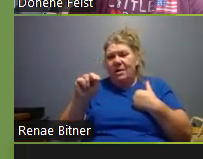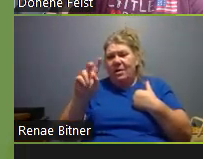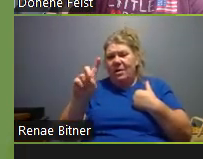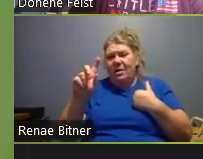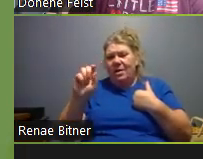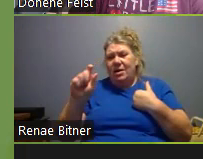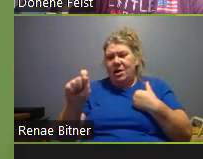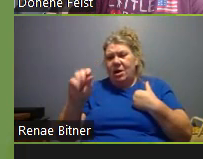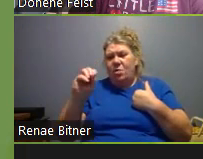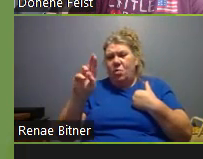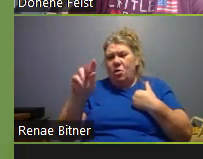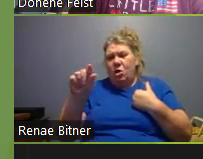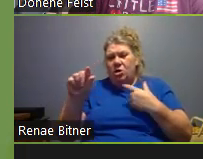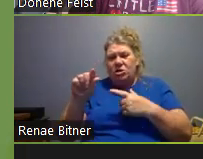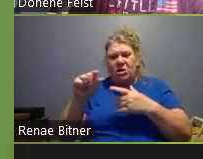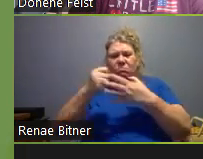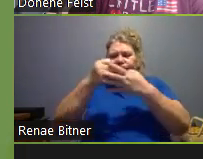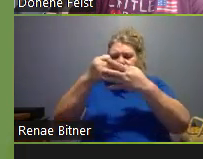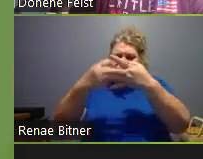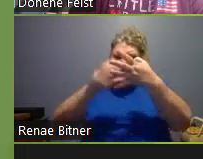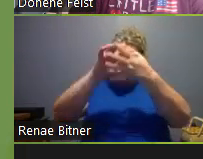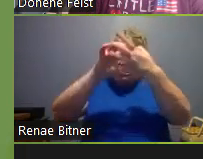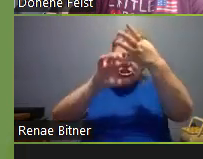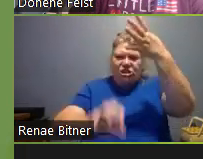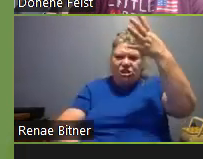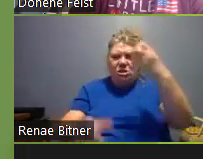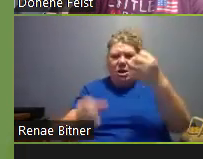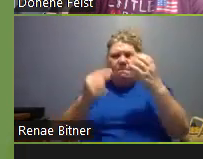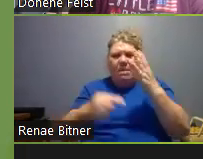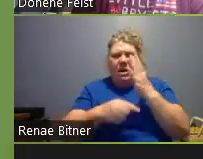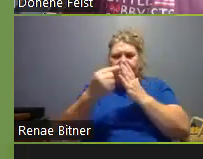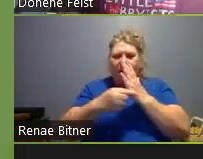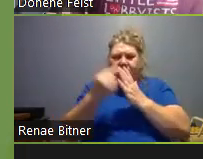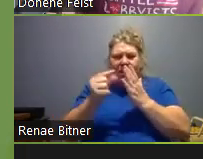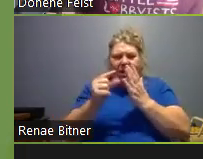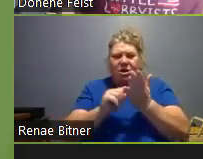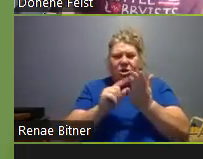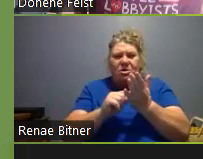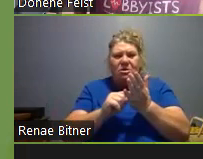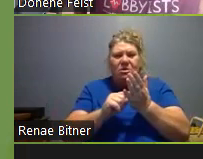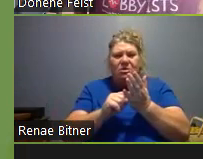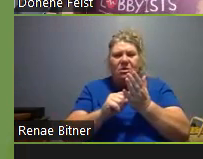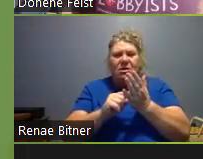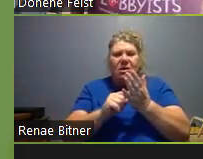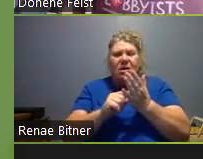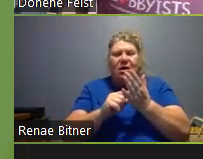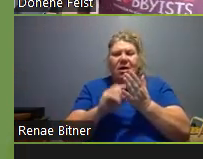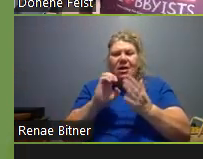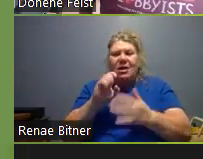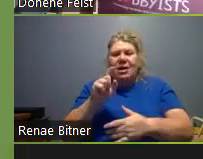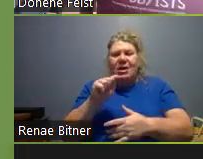www.fvnd.org, is loaded with a lot of publications, past extended learning calls,